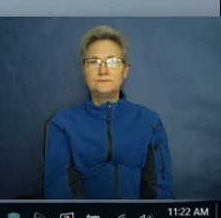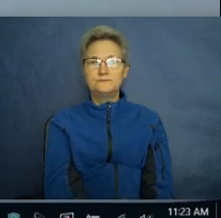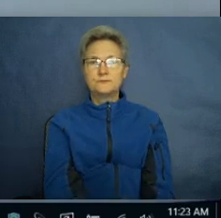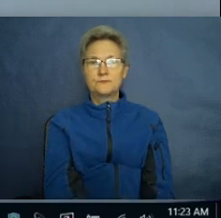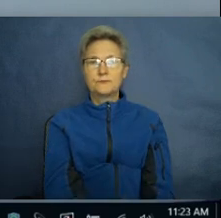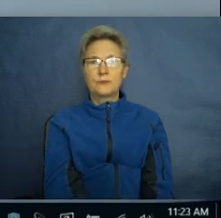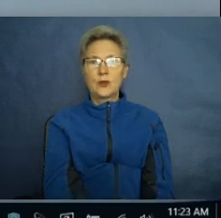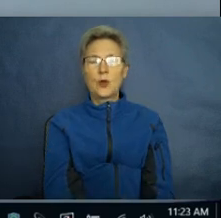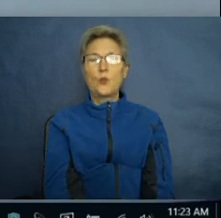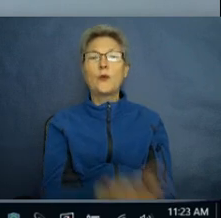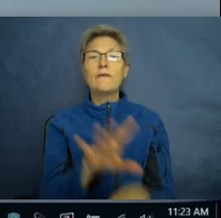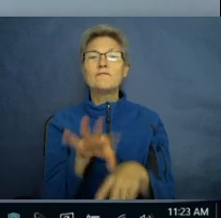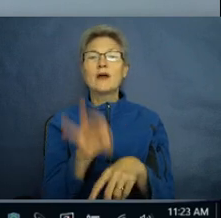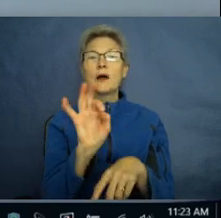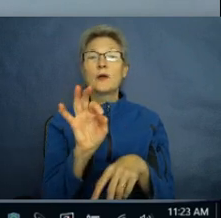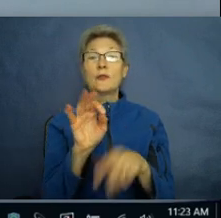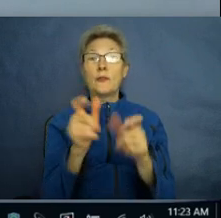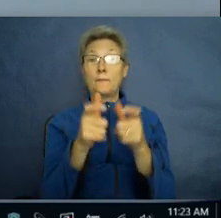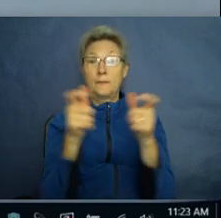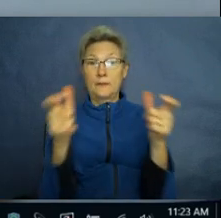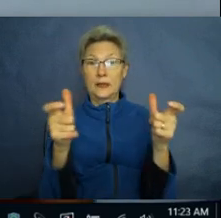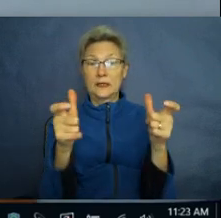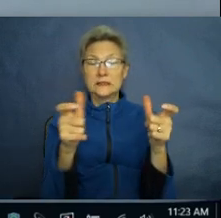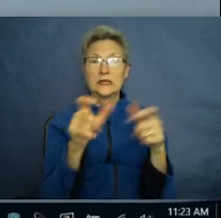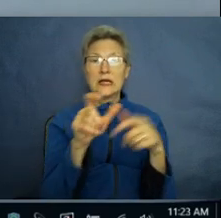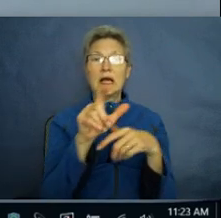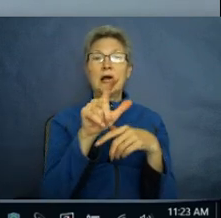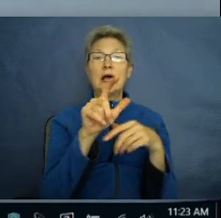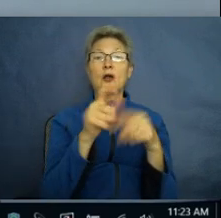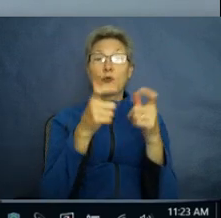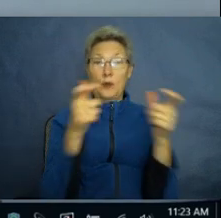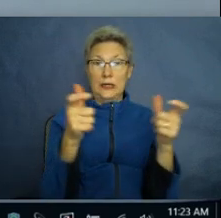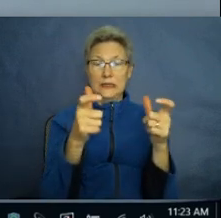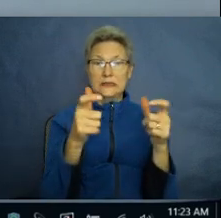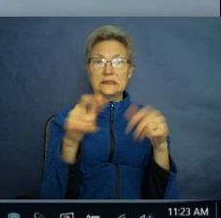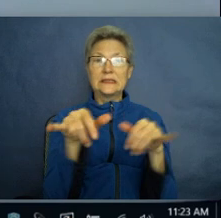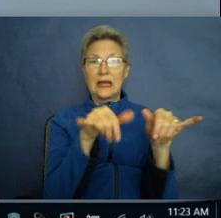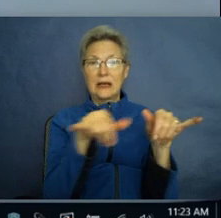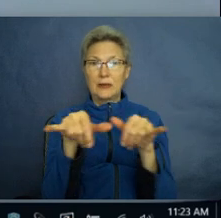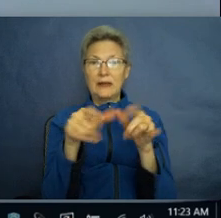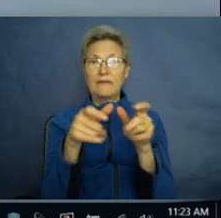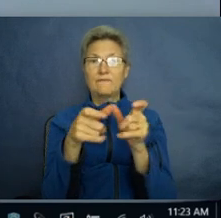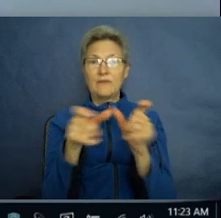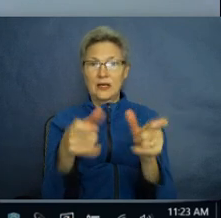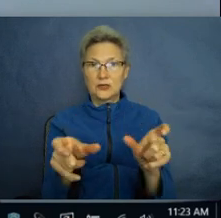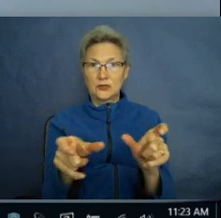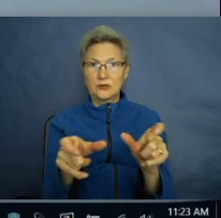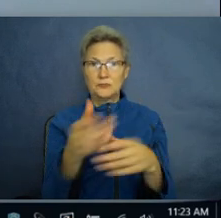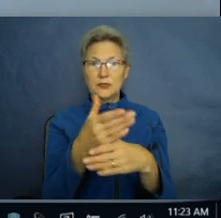So we just found the greatest common factor between 3 different numbers,